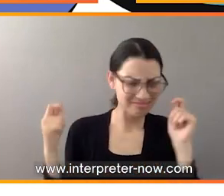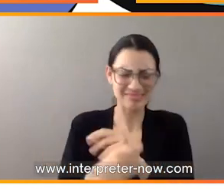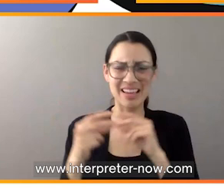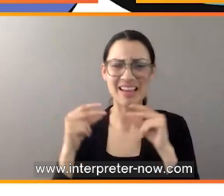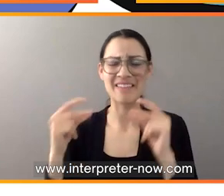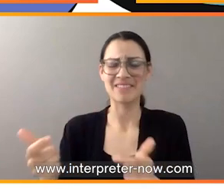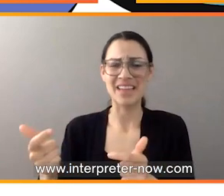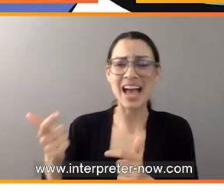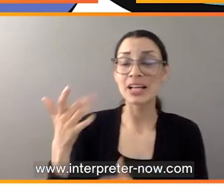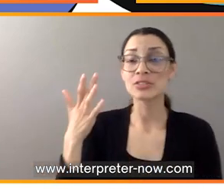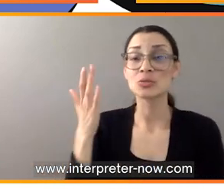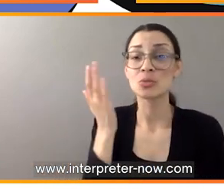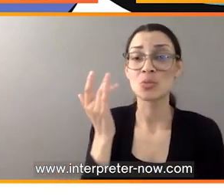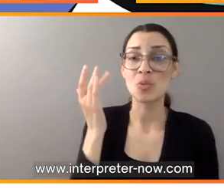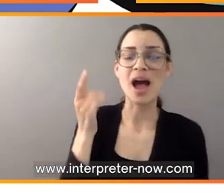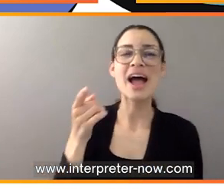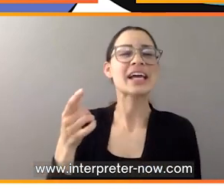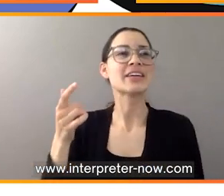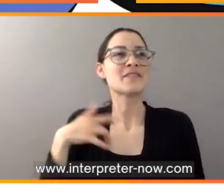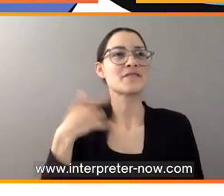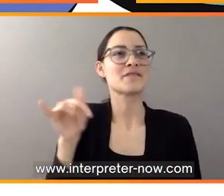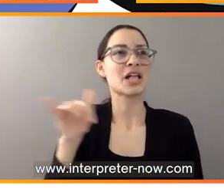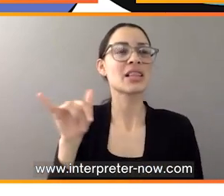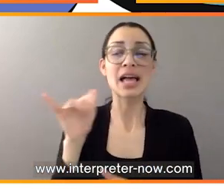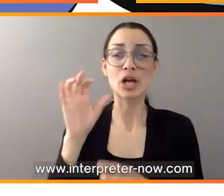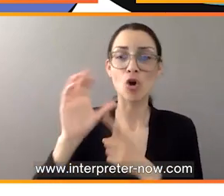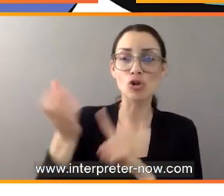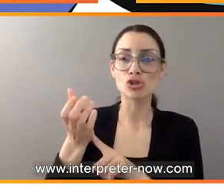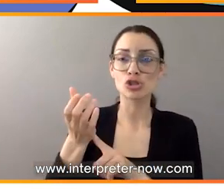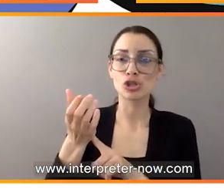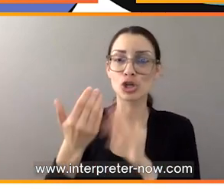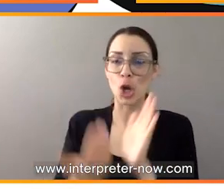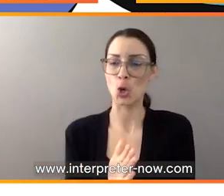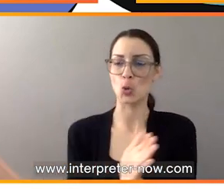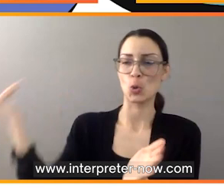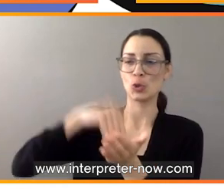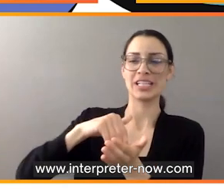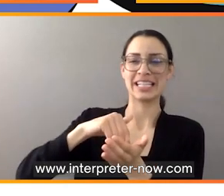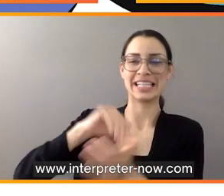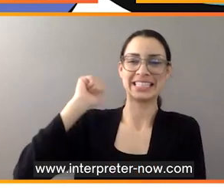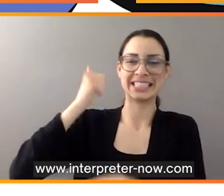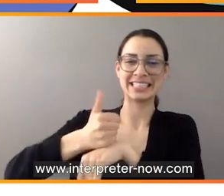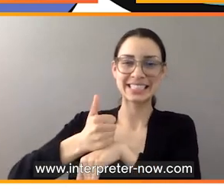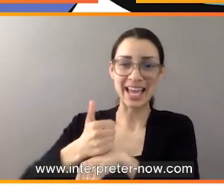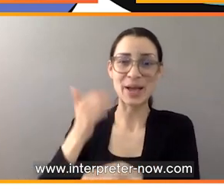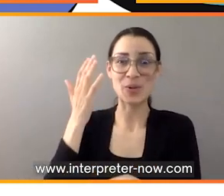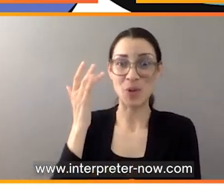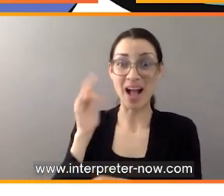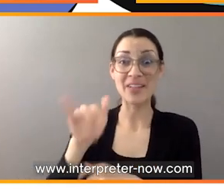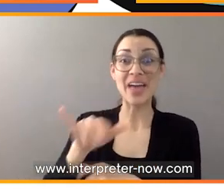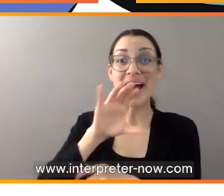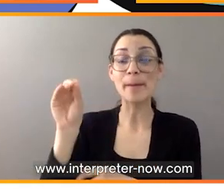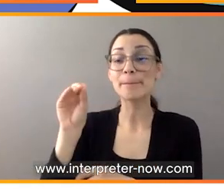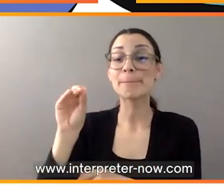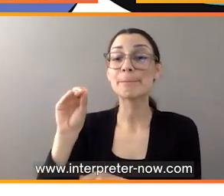was super drastic. You know, I say super drastic in that I've always said it was like a hard culture reset. And I say that